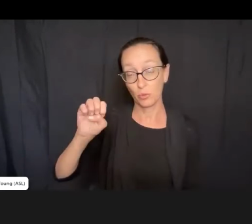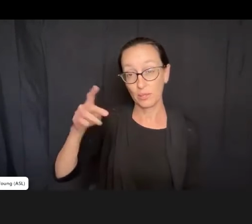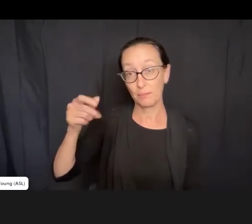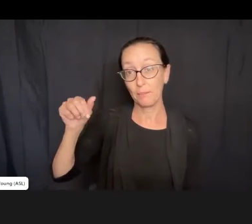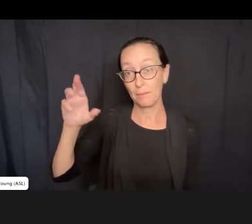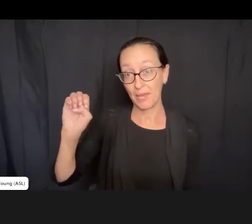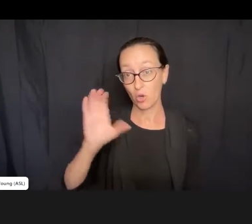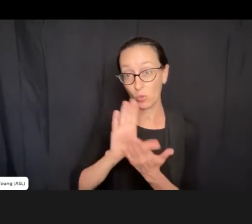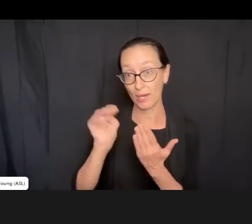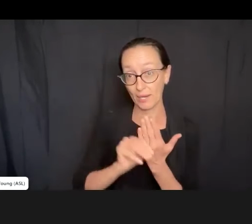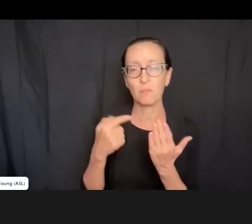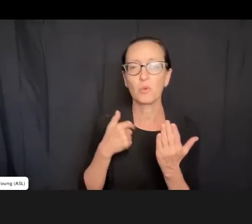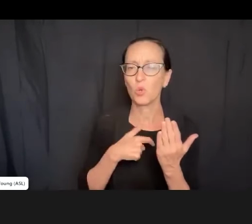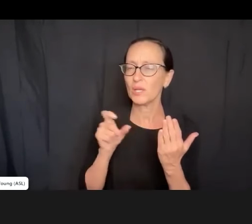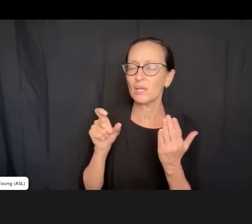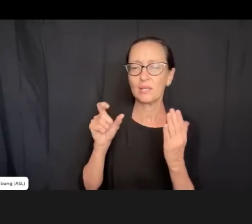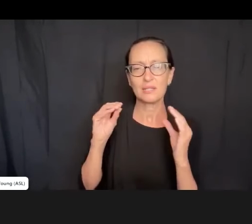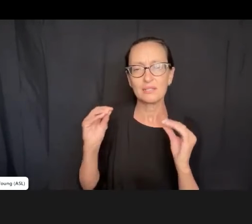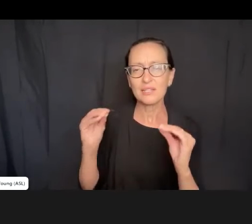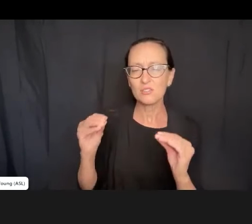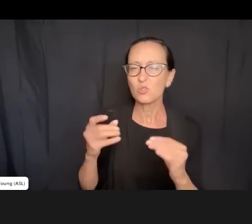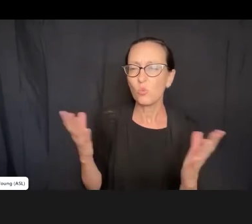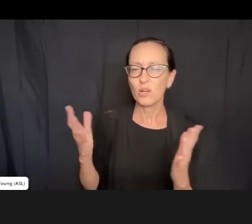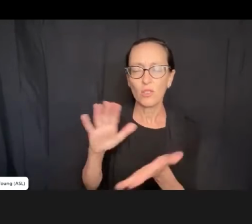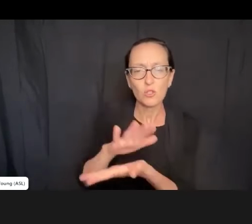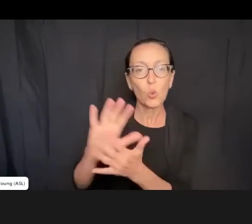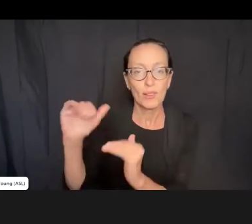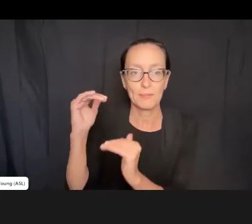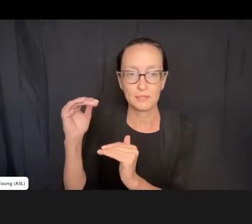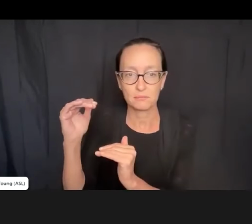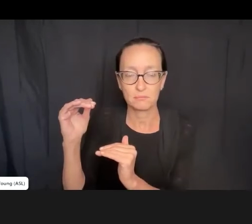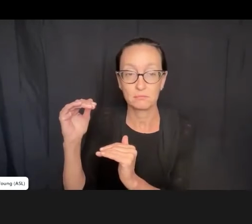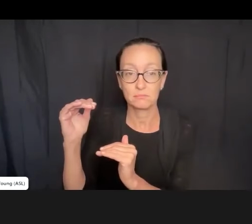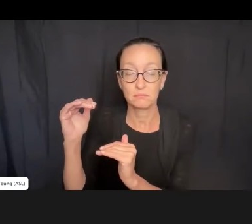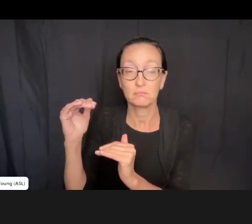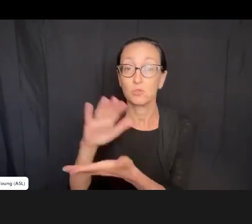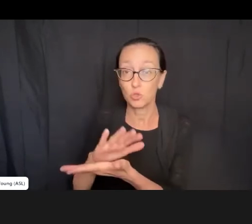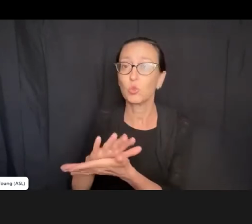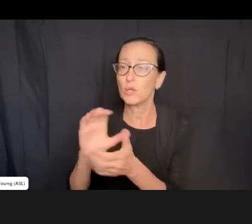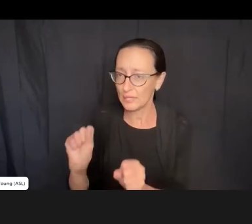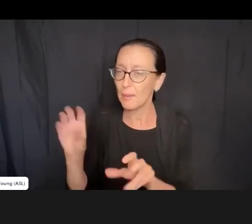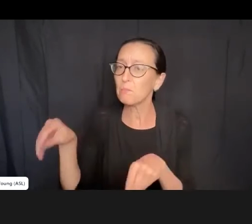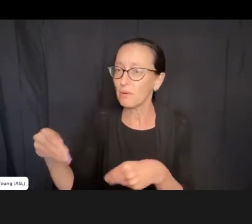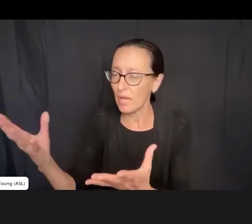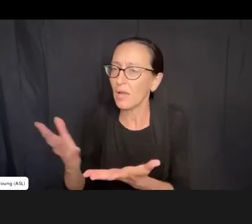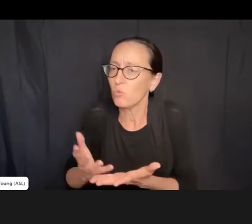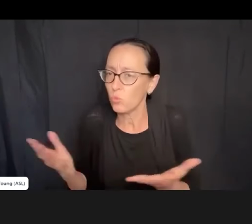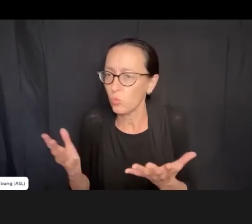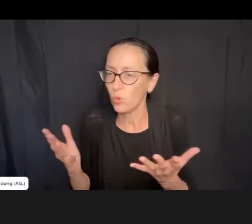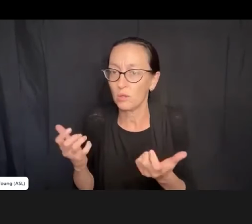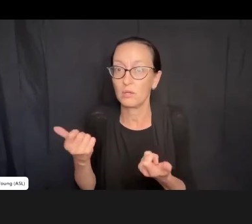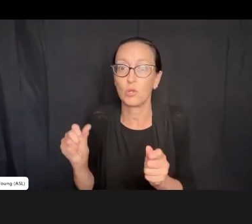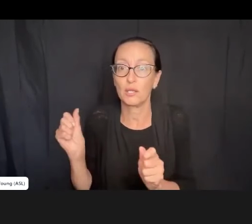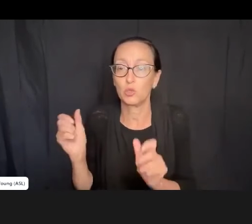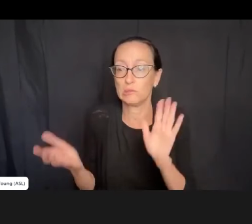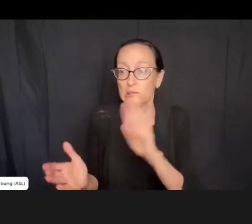what are our limits in schools. Okay, what do we have the ability to provide? Hopefully mitigate as much traumatic stress as we can, but